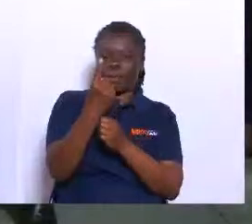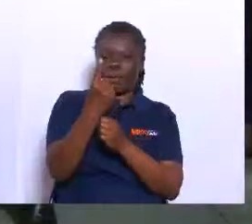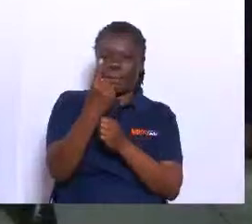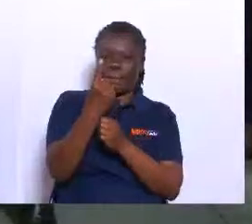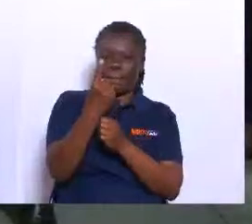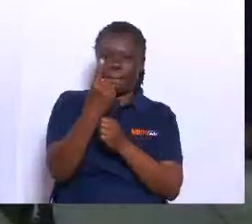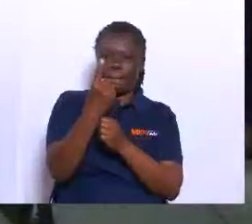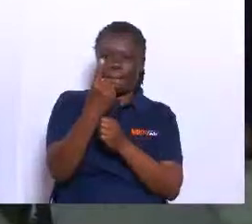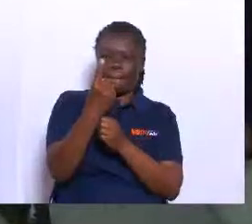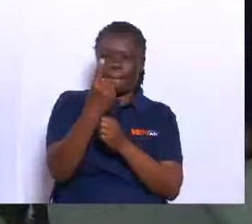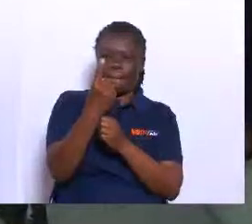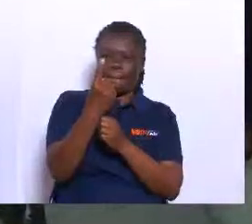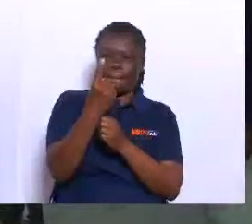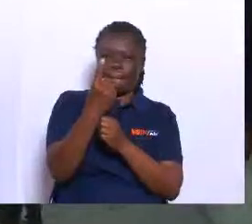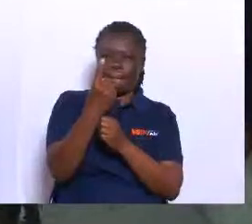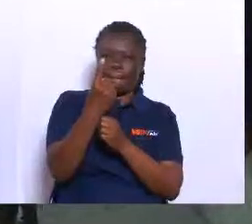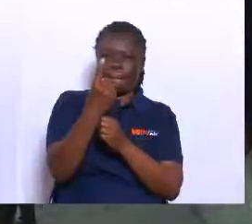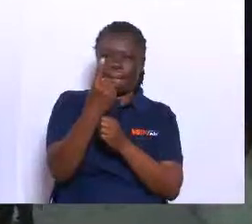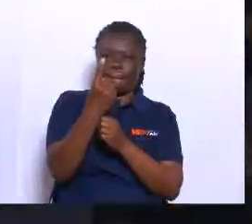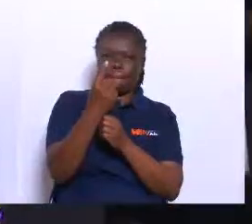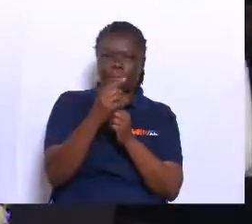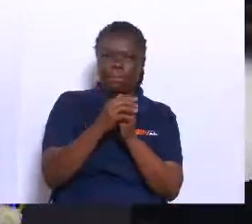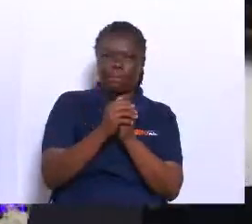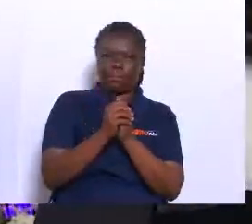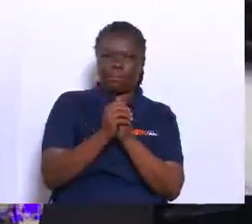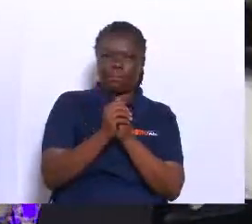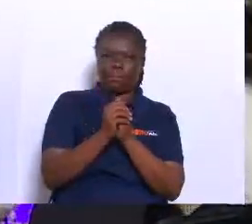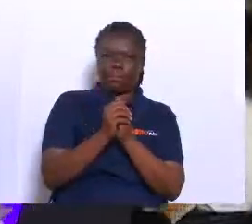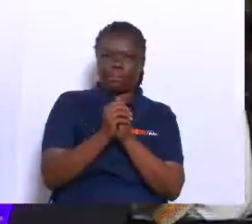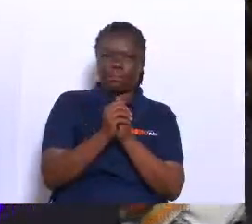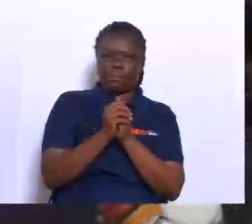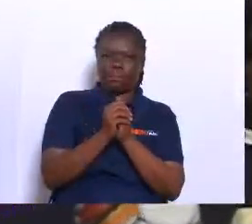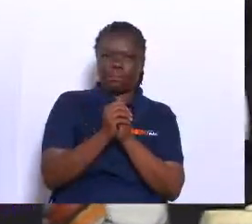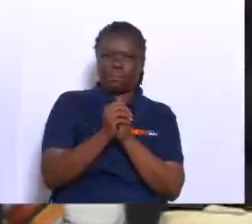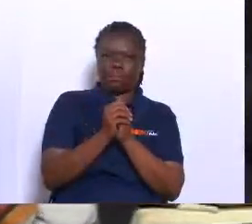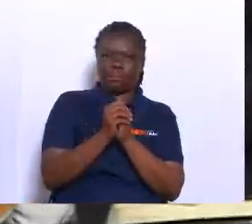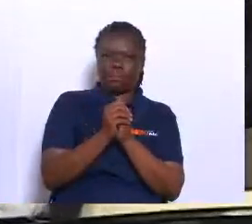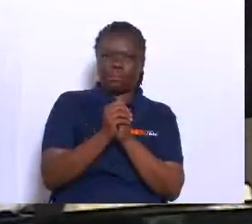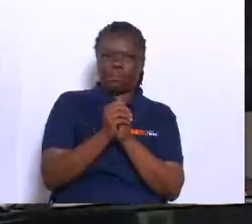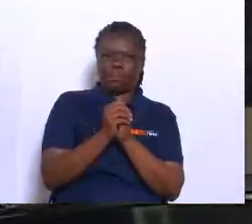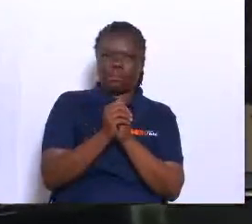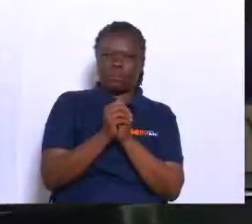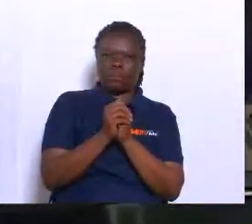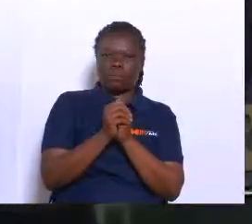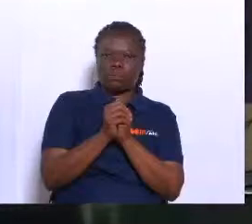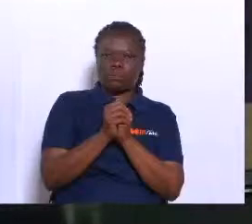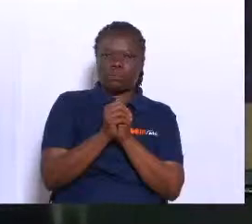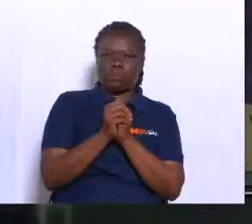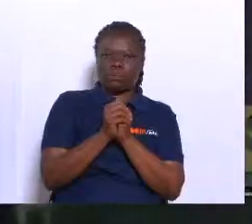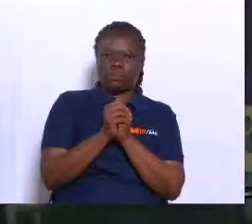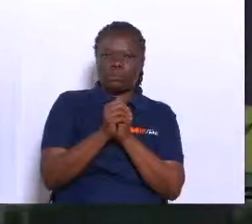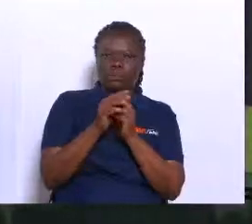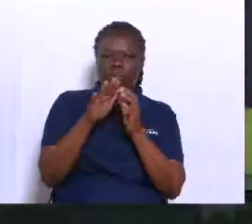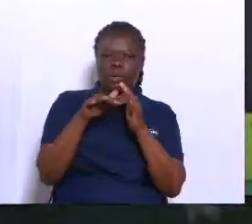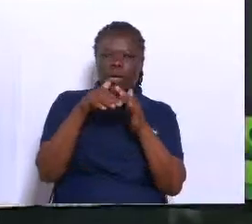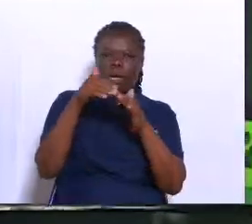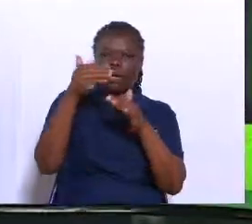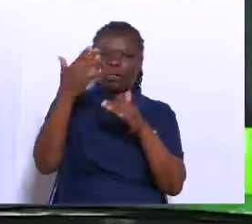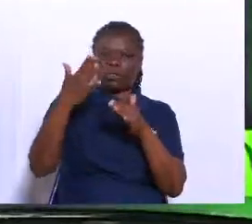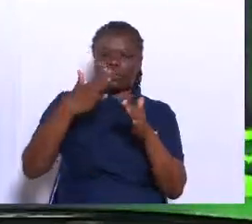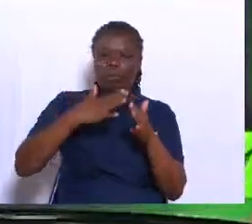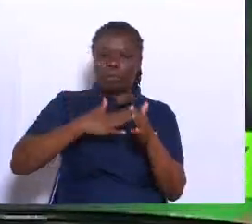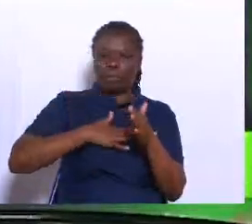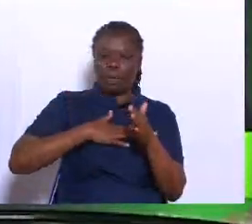of my want and into thy wealth, out of